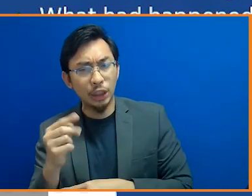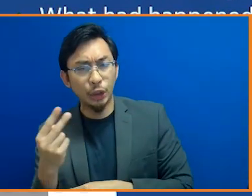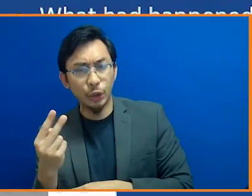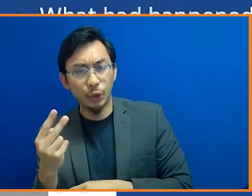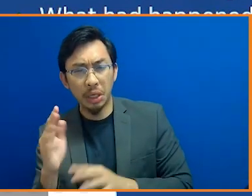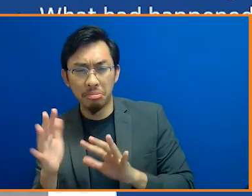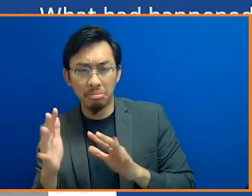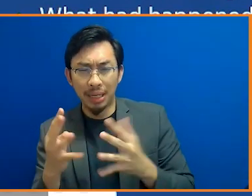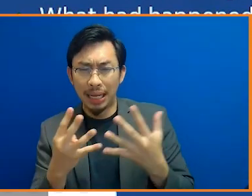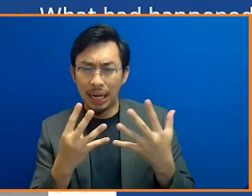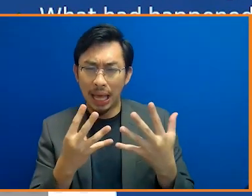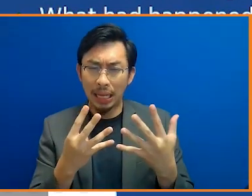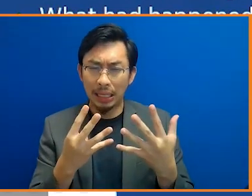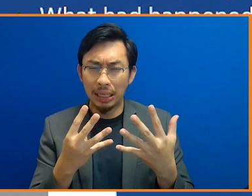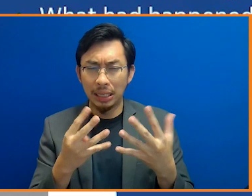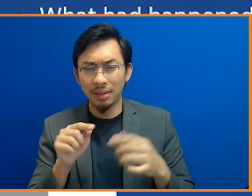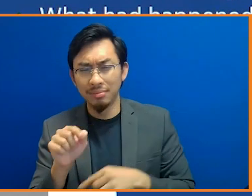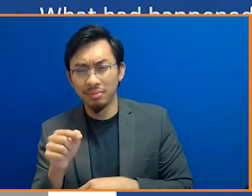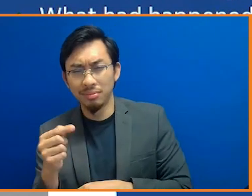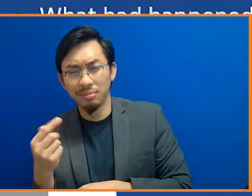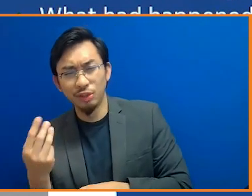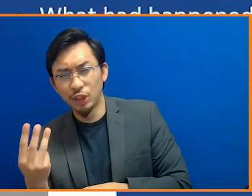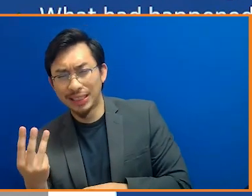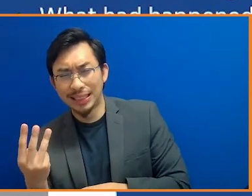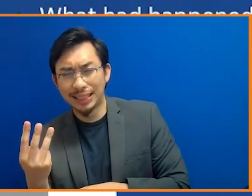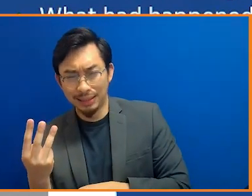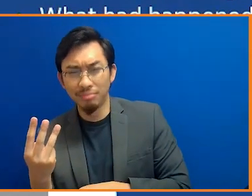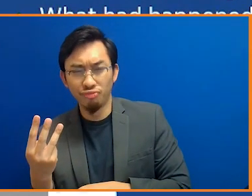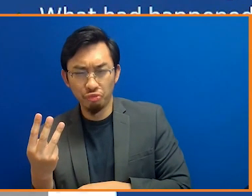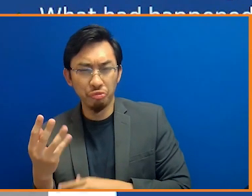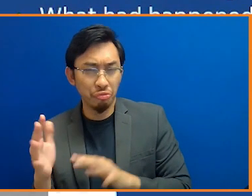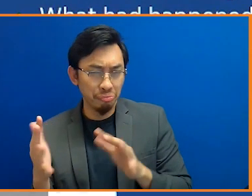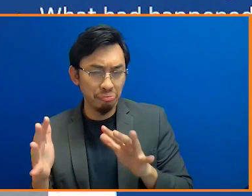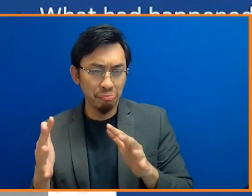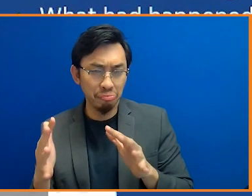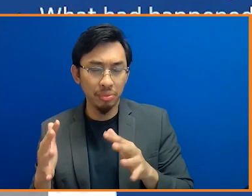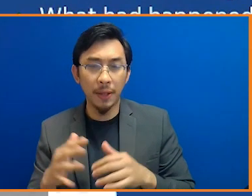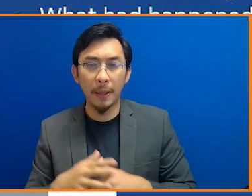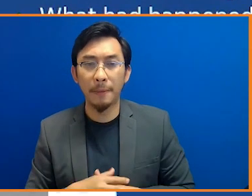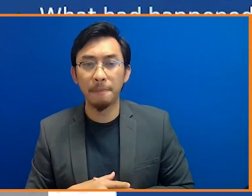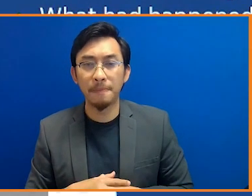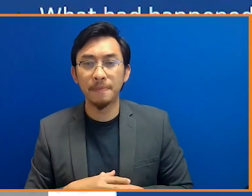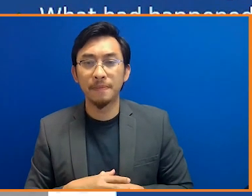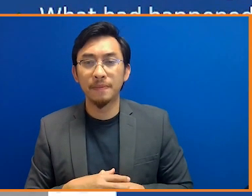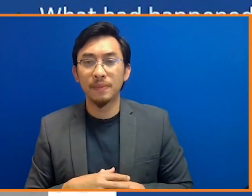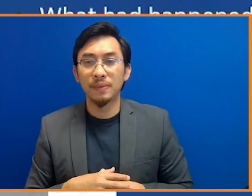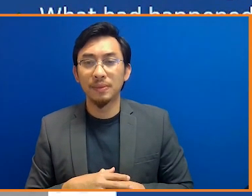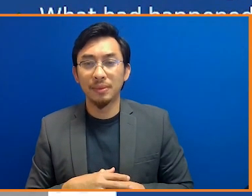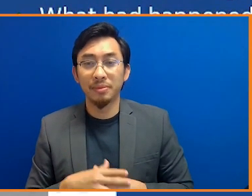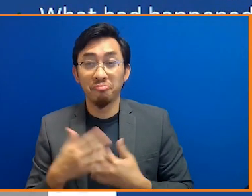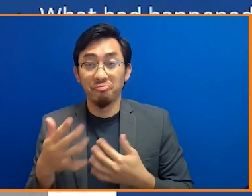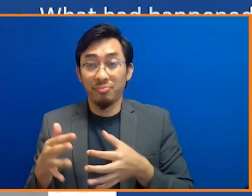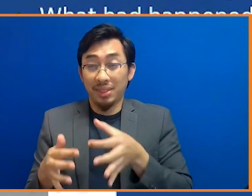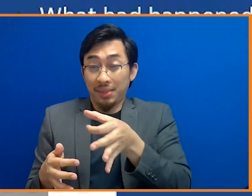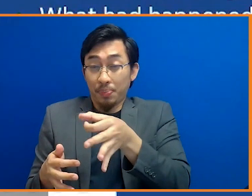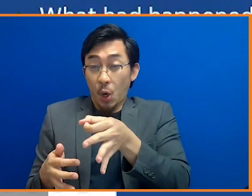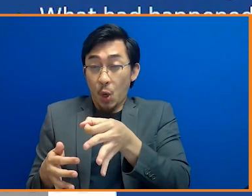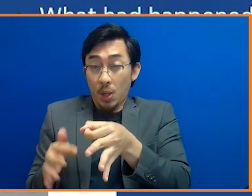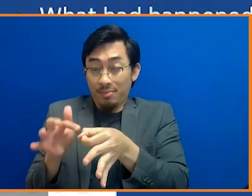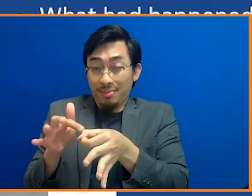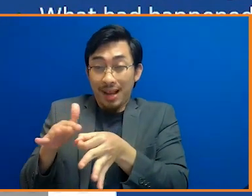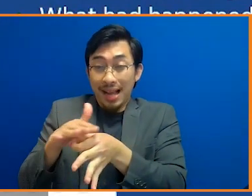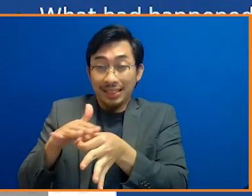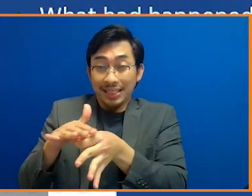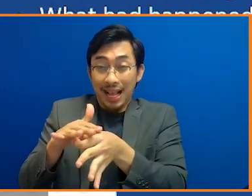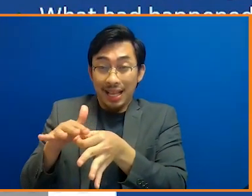9.2. Some told even 9.3 moment magnitude. So um, there's a small island